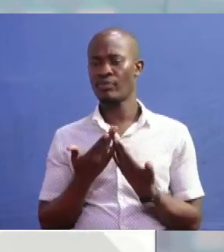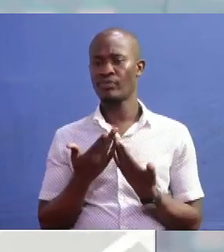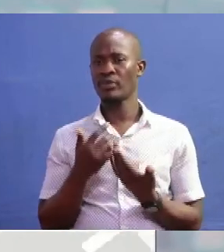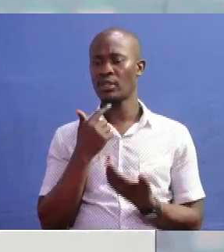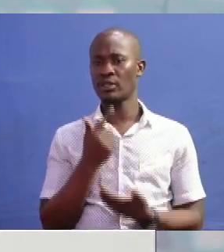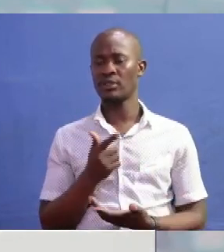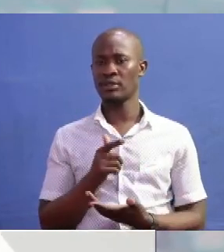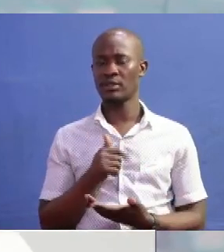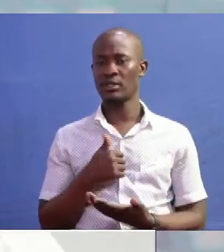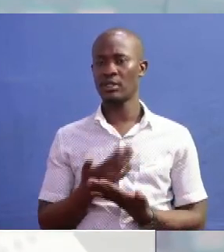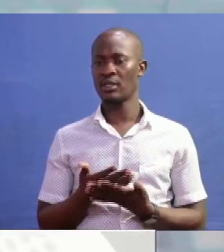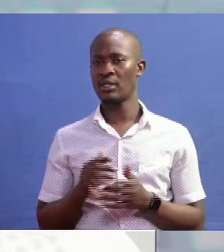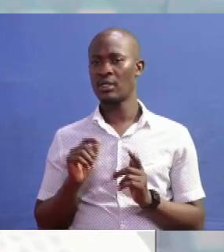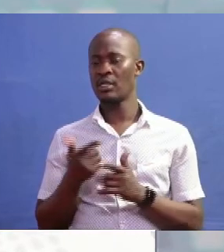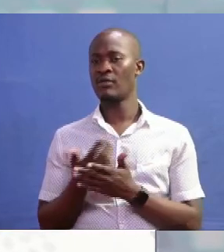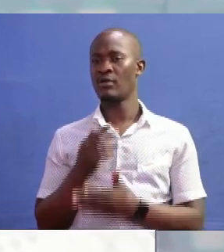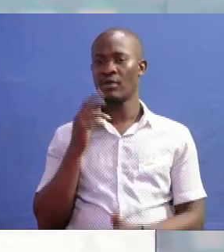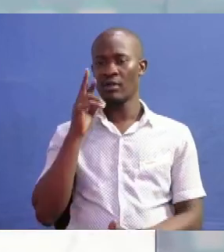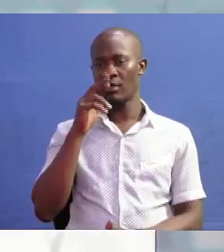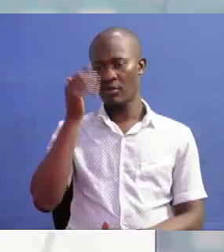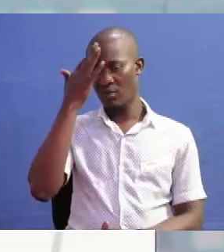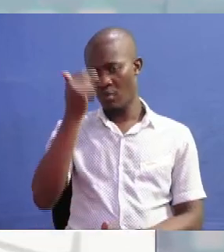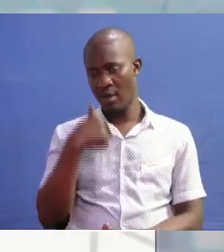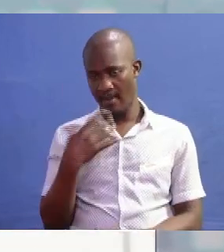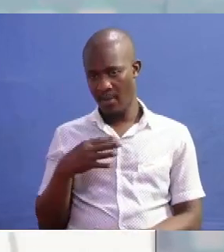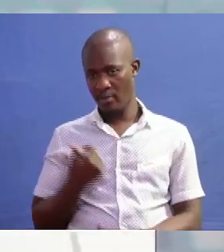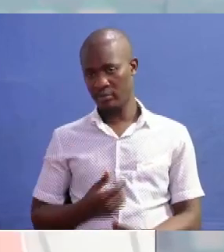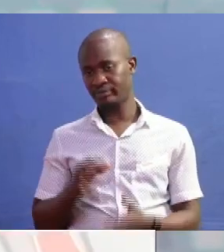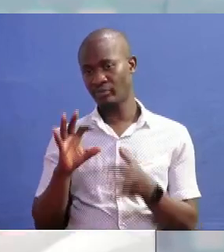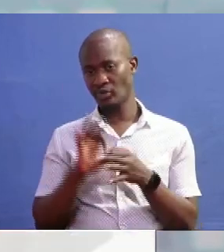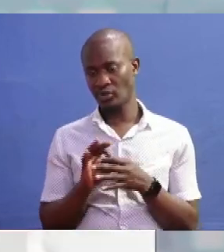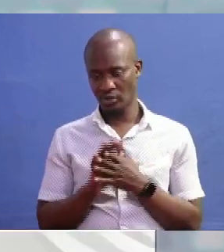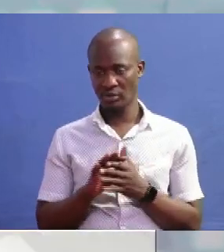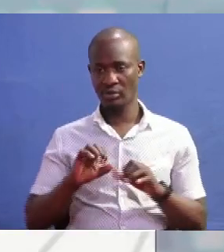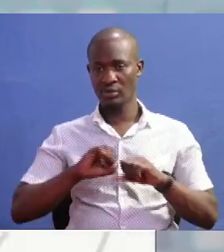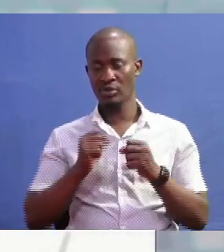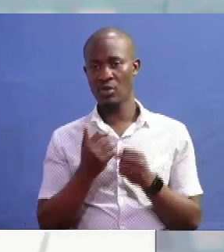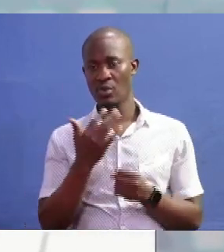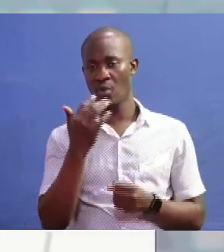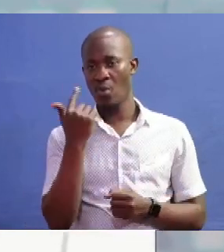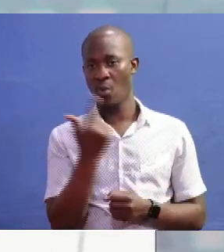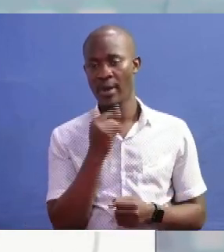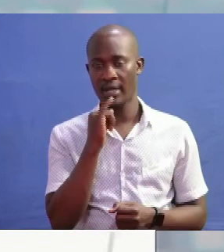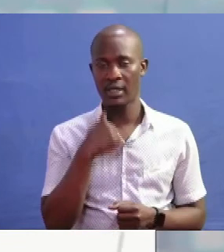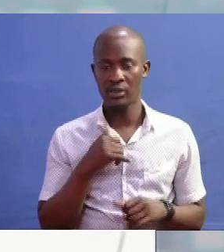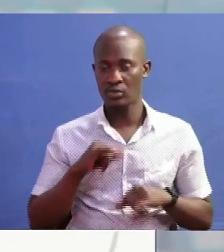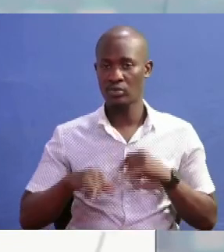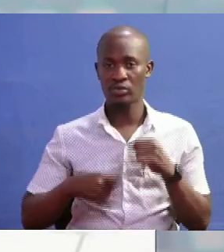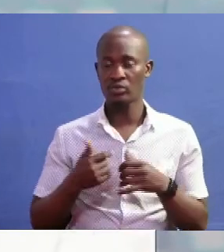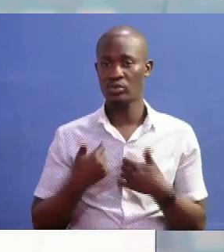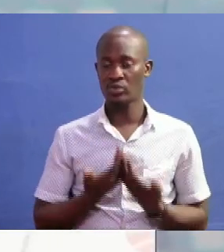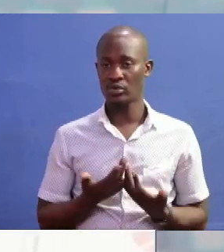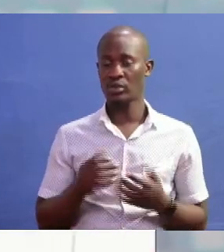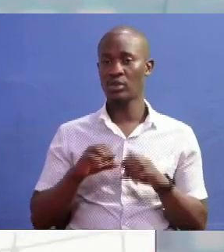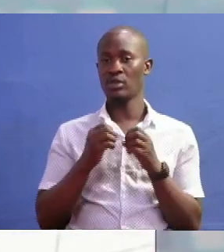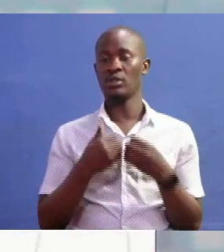said, there is different reasons why people join a circle. And one of the reasons that people join a circle is to enjoy the circle dividends.